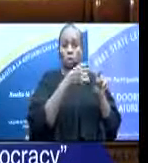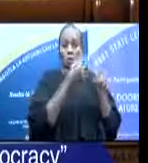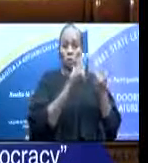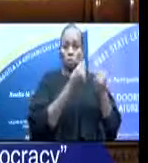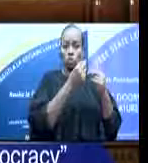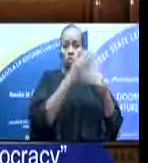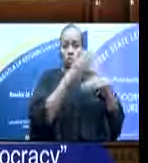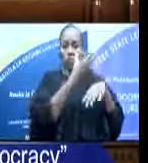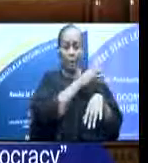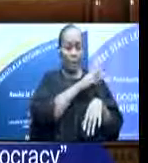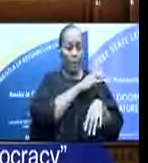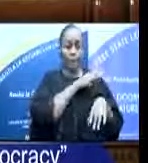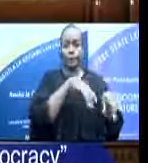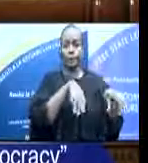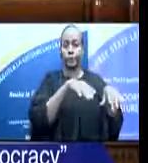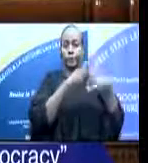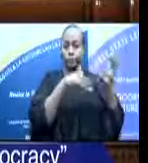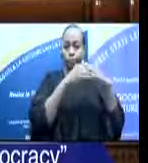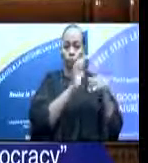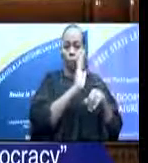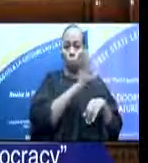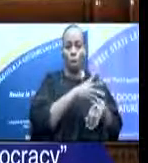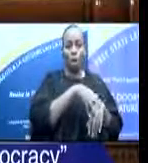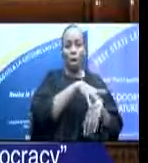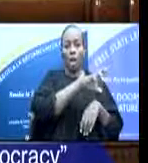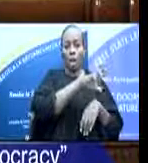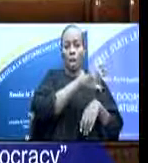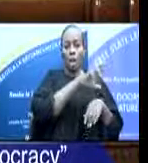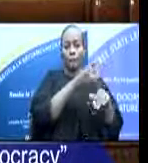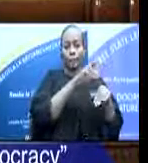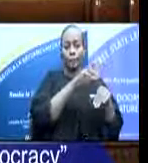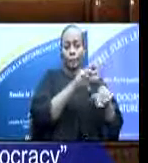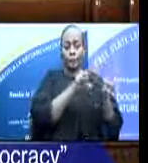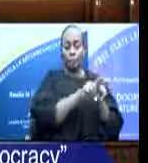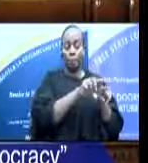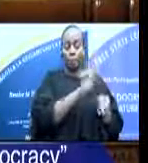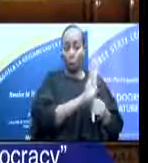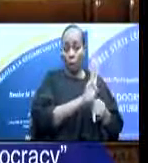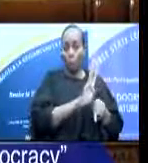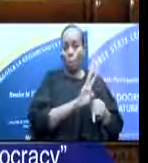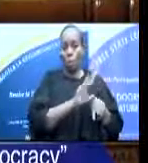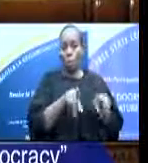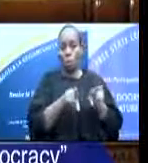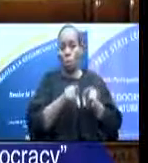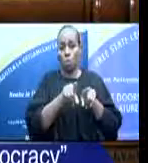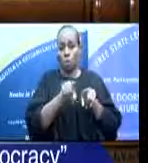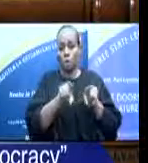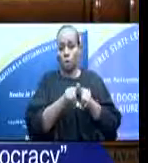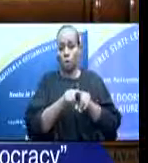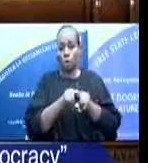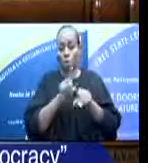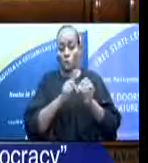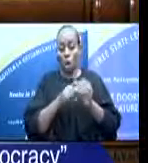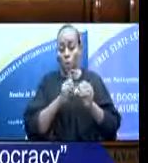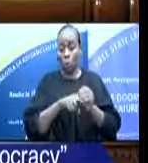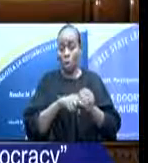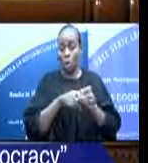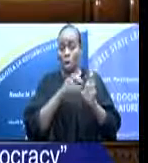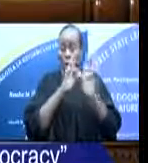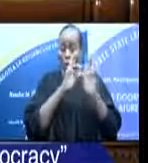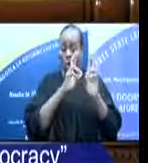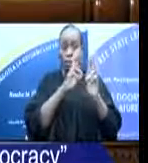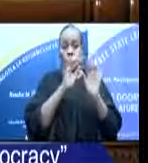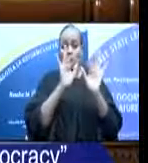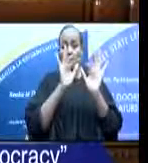clinics, which are Tandanani Clinic and Raiders Park Clinic in Velcom. I believe ba ahiba Velcom